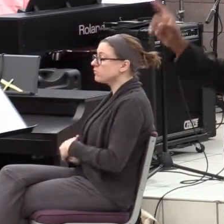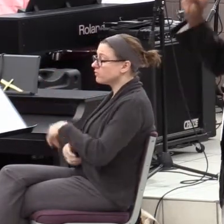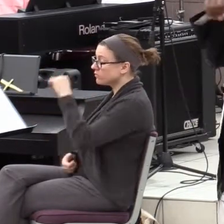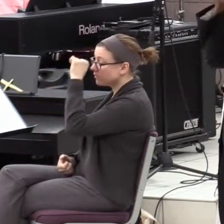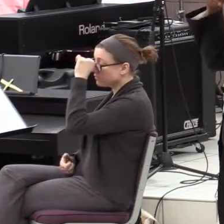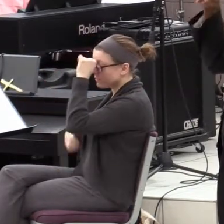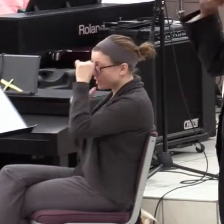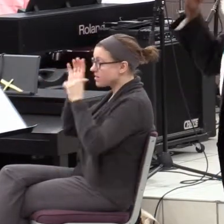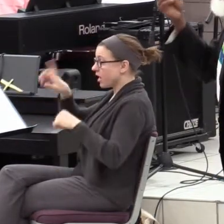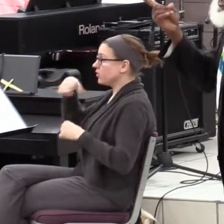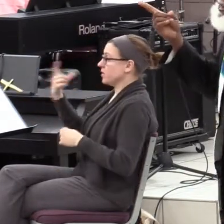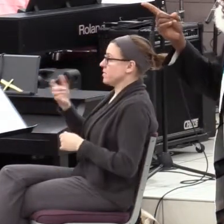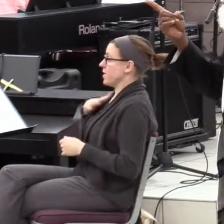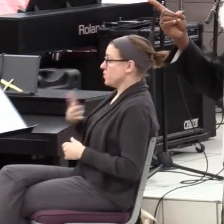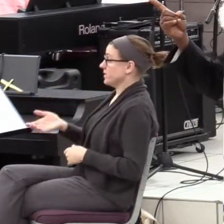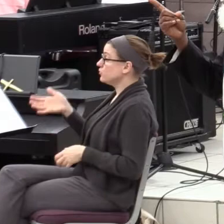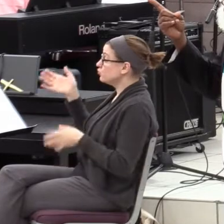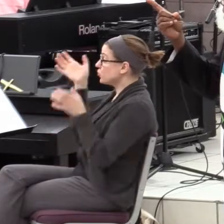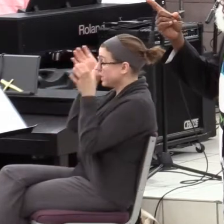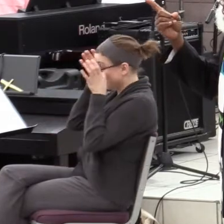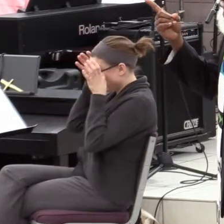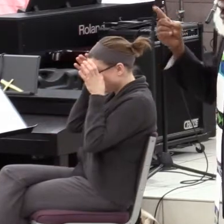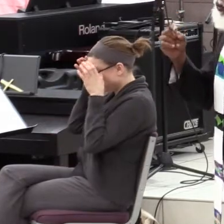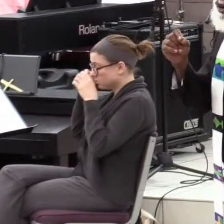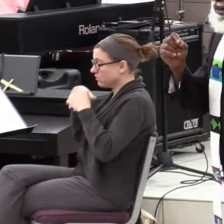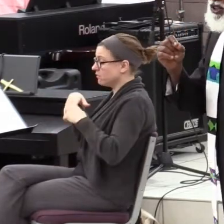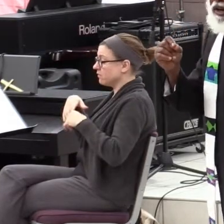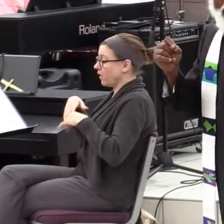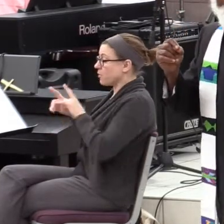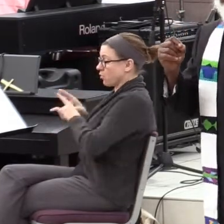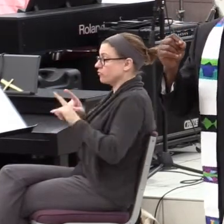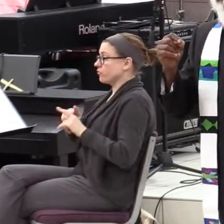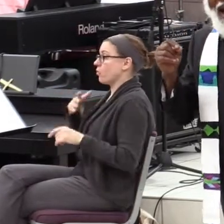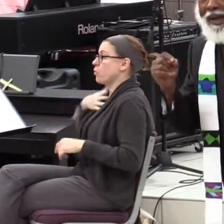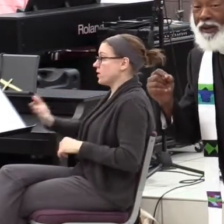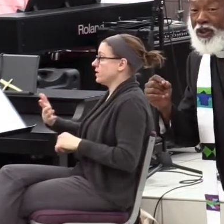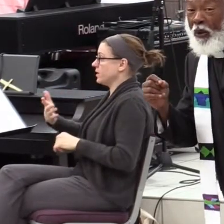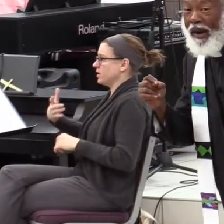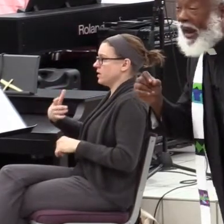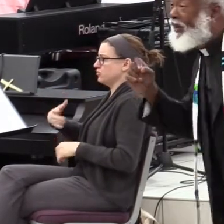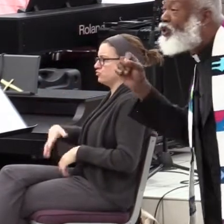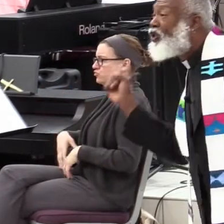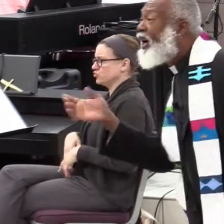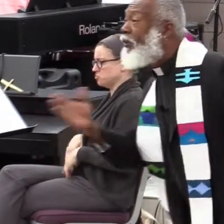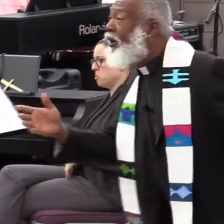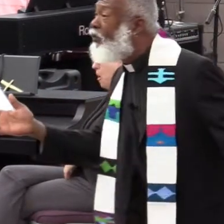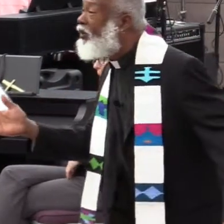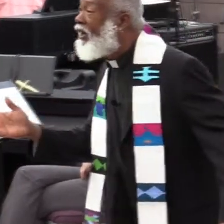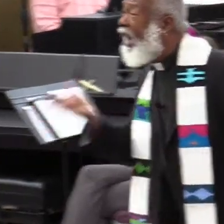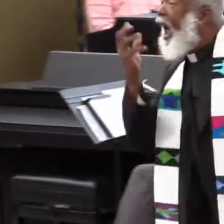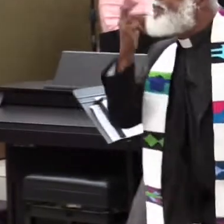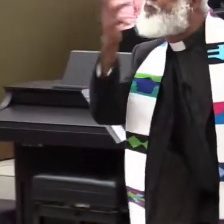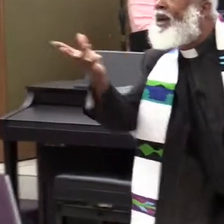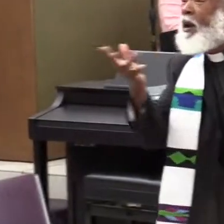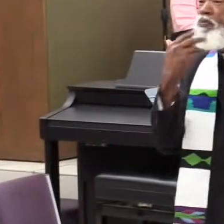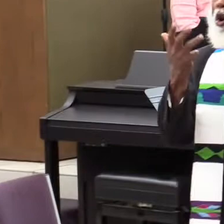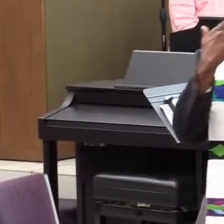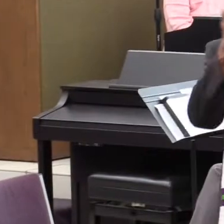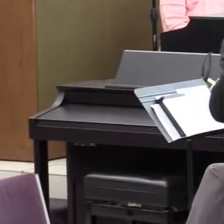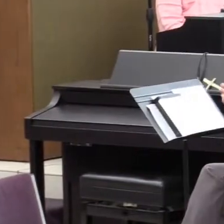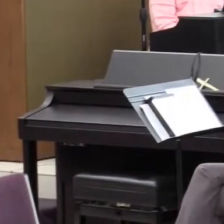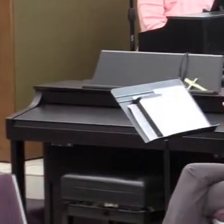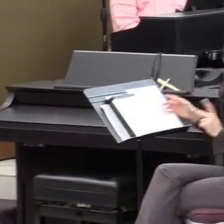not only am I willing to hear it, I'm willing to buy into it and share it with others and be